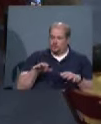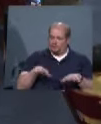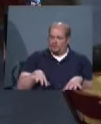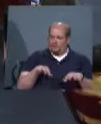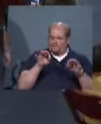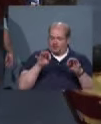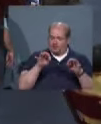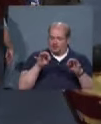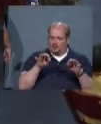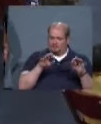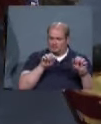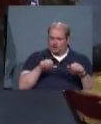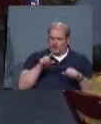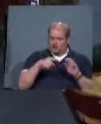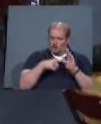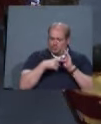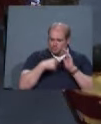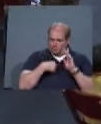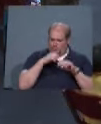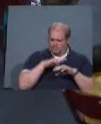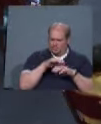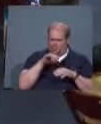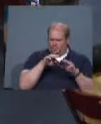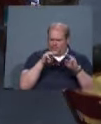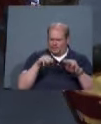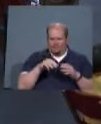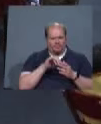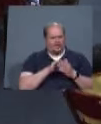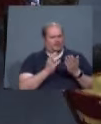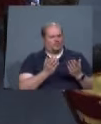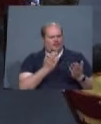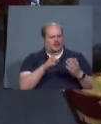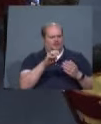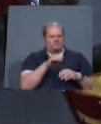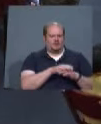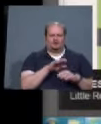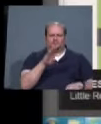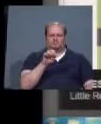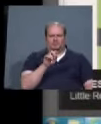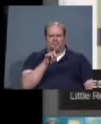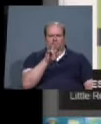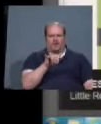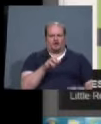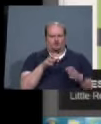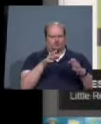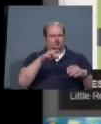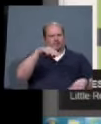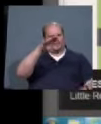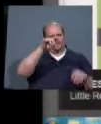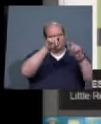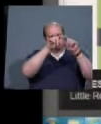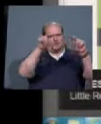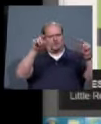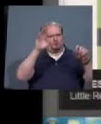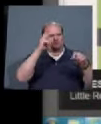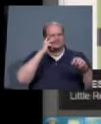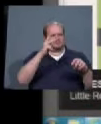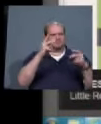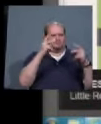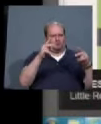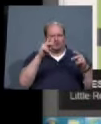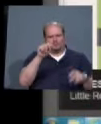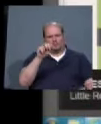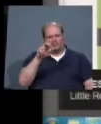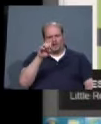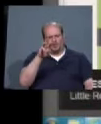pickup? Can you point them out on the... Those would likely be along Battery Street. On the top of the page, you see the purple